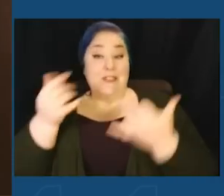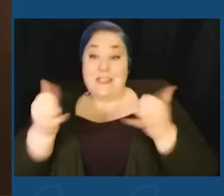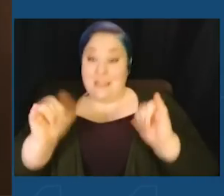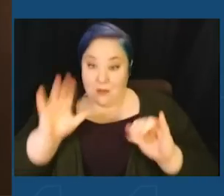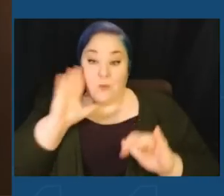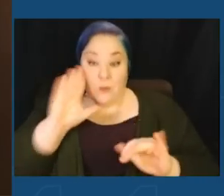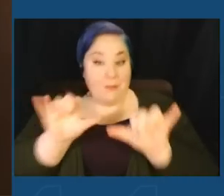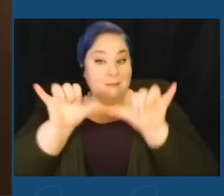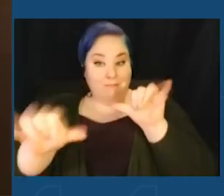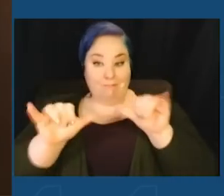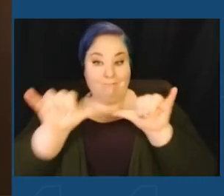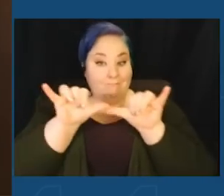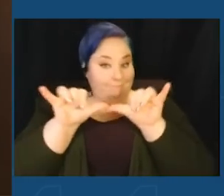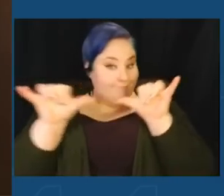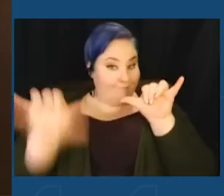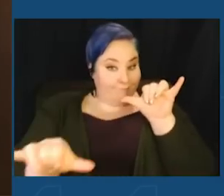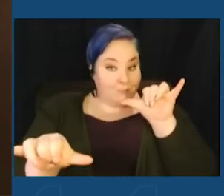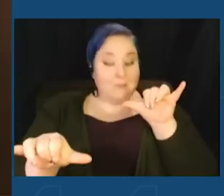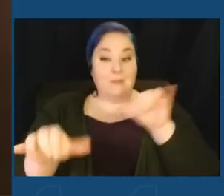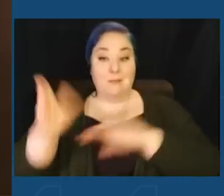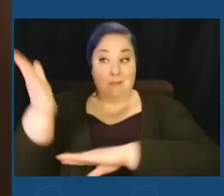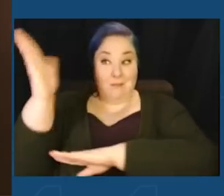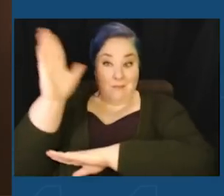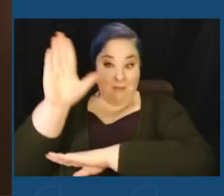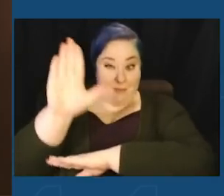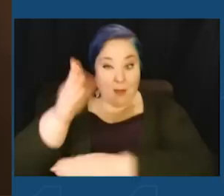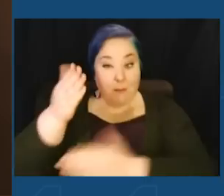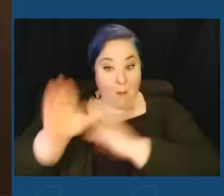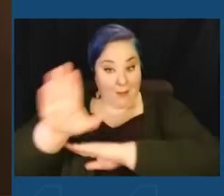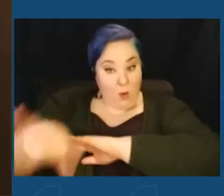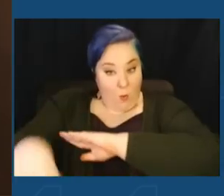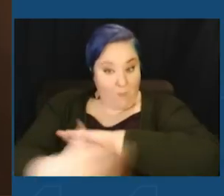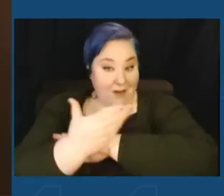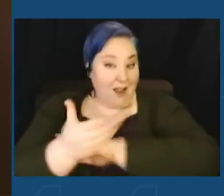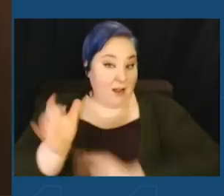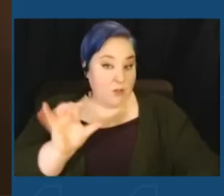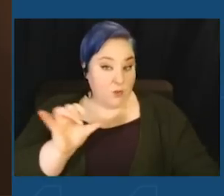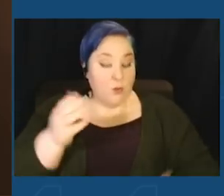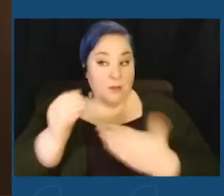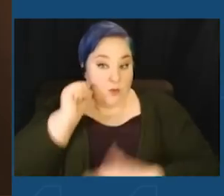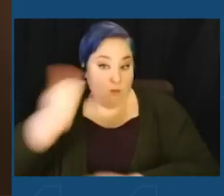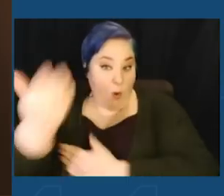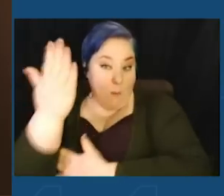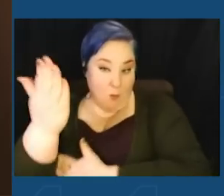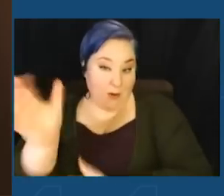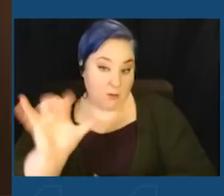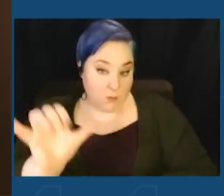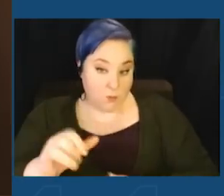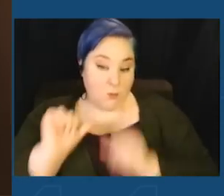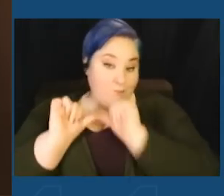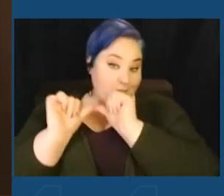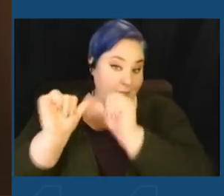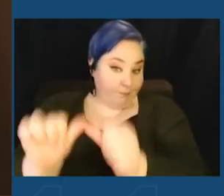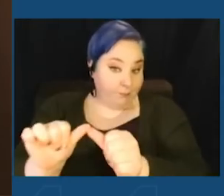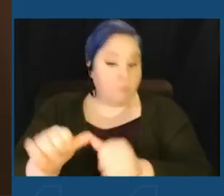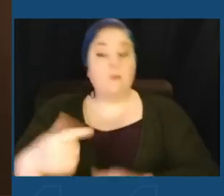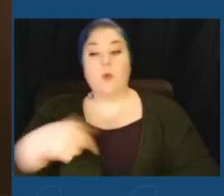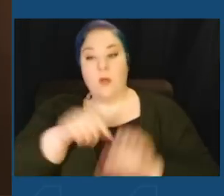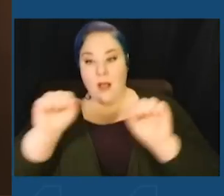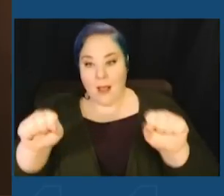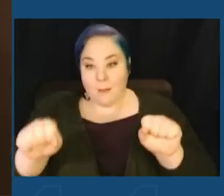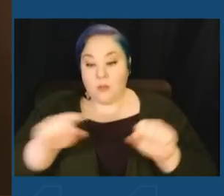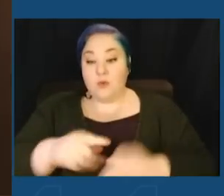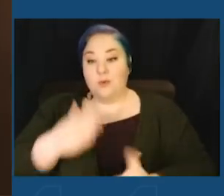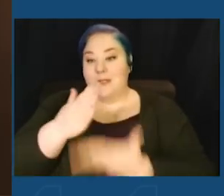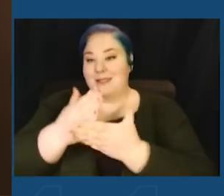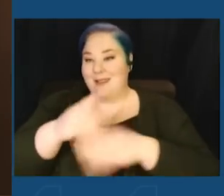effect at least through the daylight hours and probably into the overnight hours and tomorrow morning as well. We were able to lift the driving ban in the town of